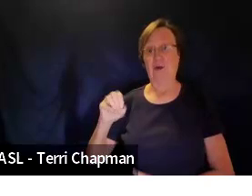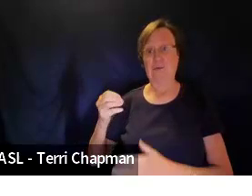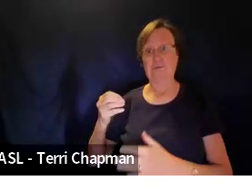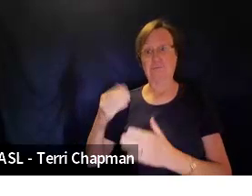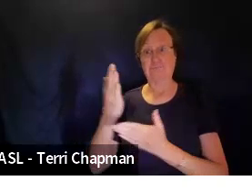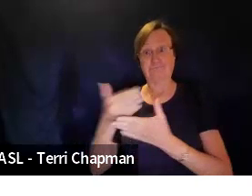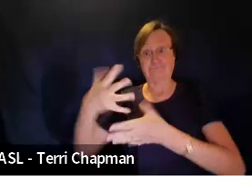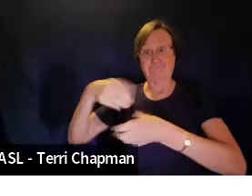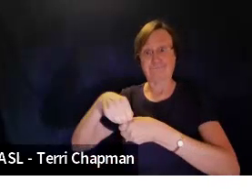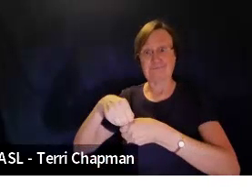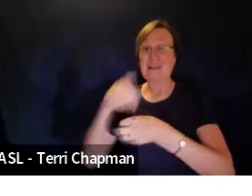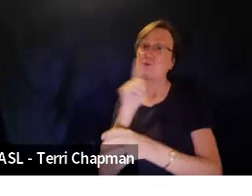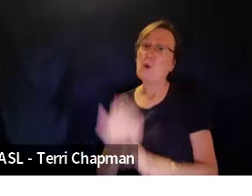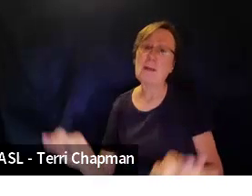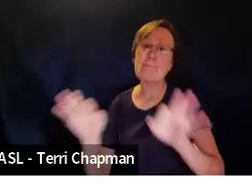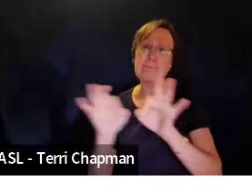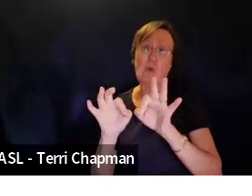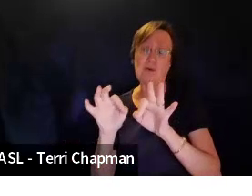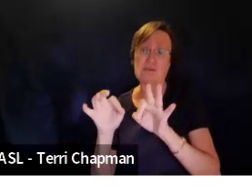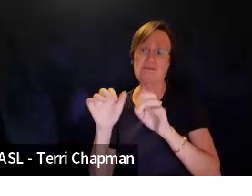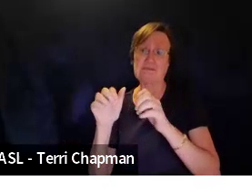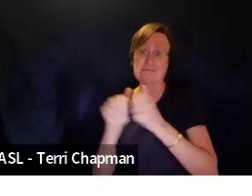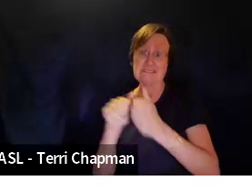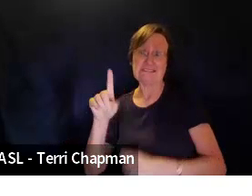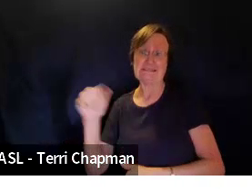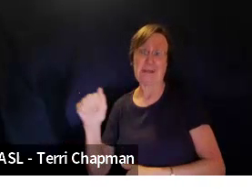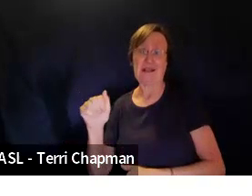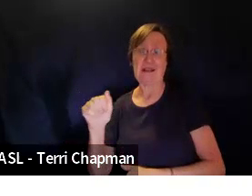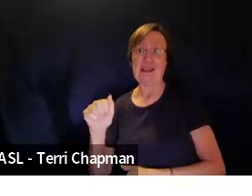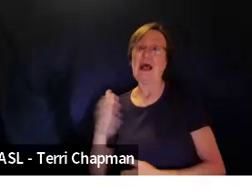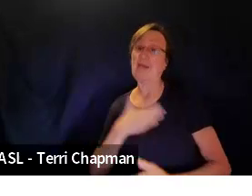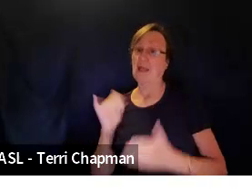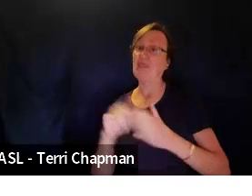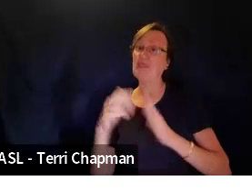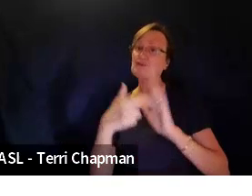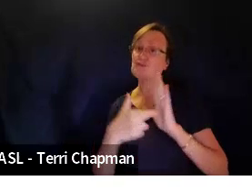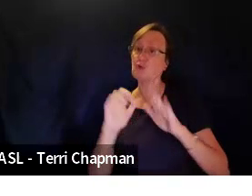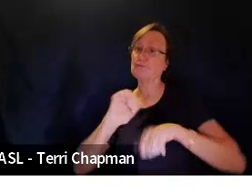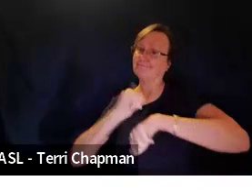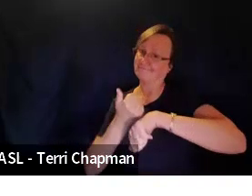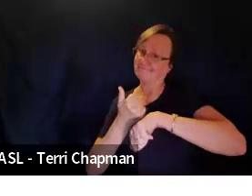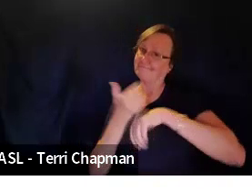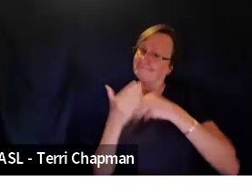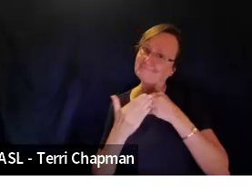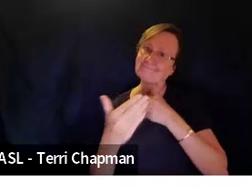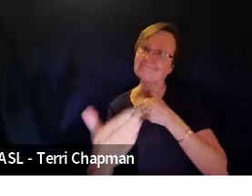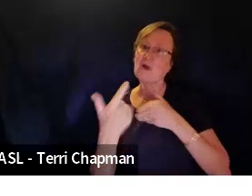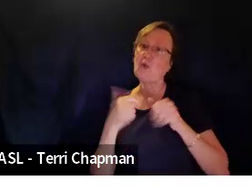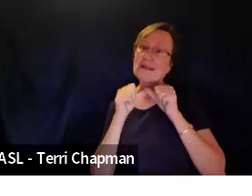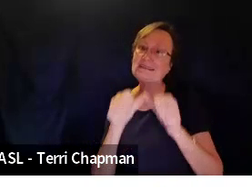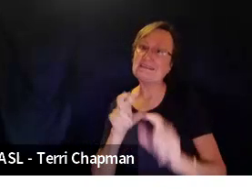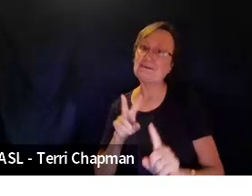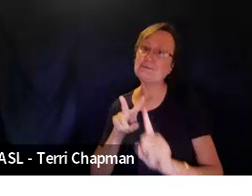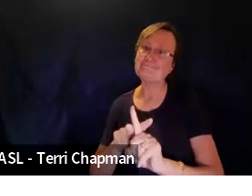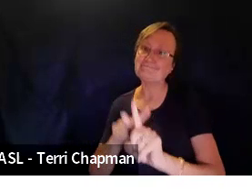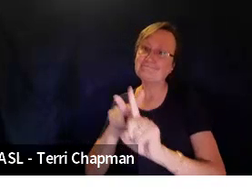glad that this rule has gone forward. We're continuing to implement it, but also it's really important because while